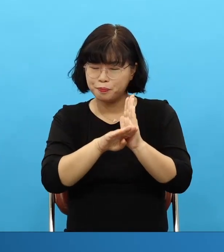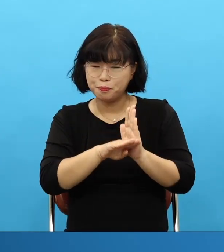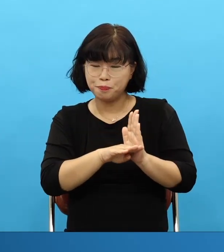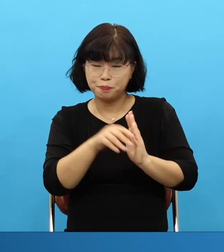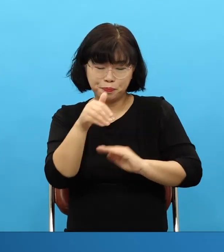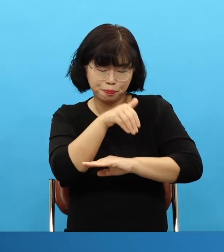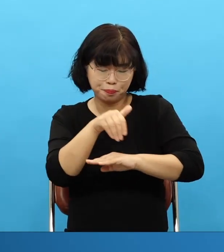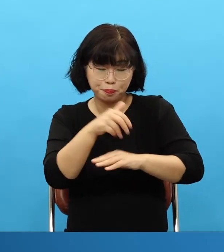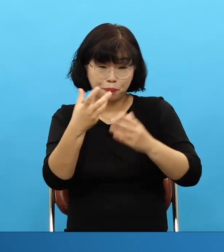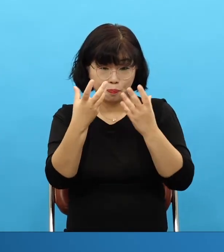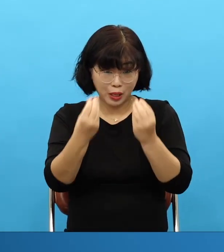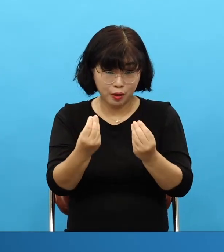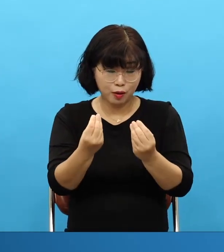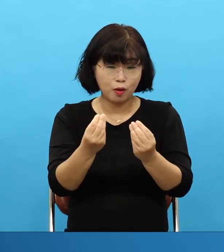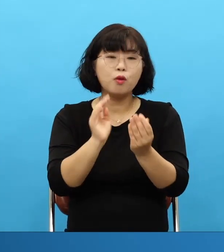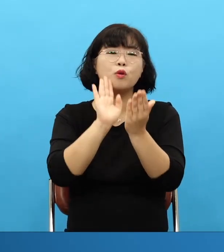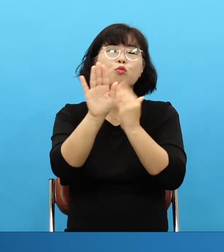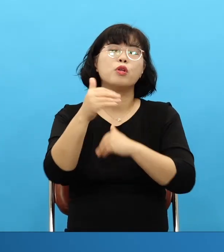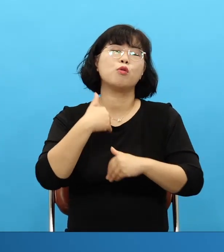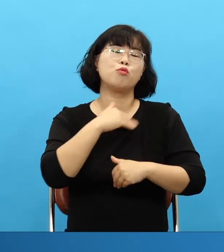answers.